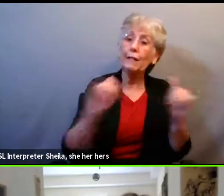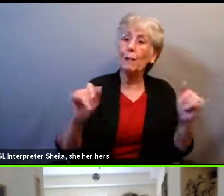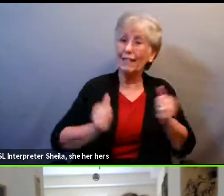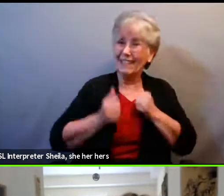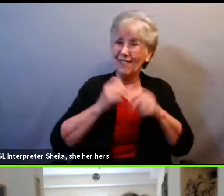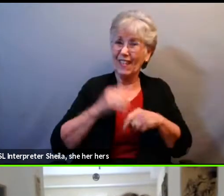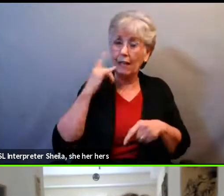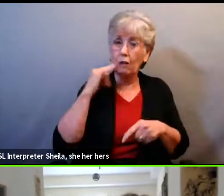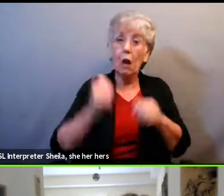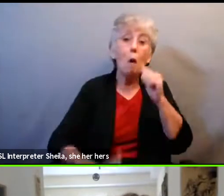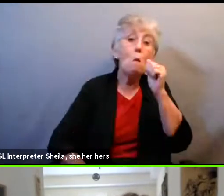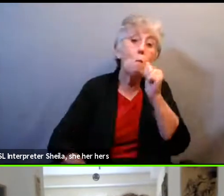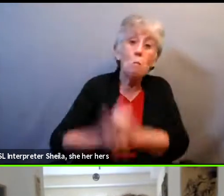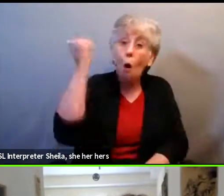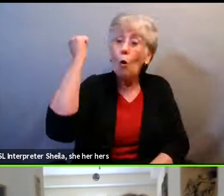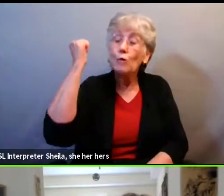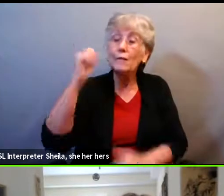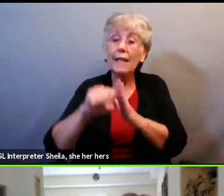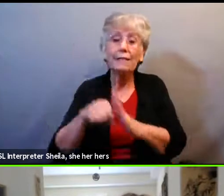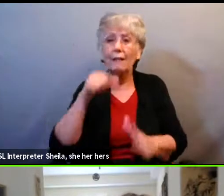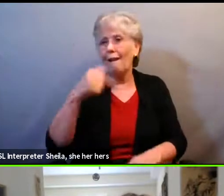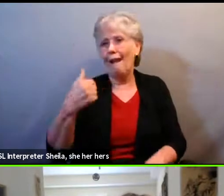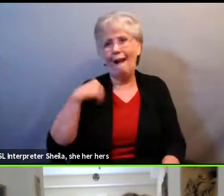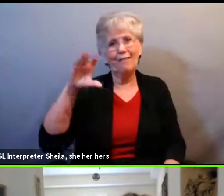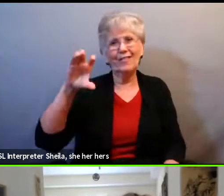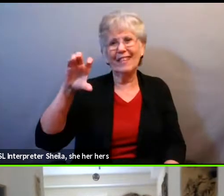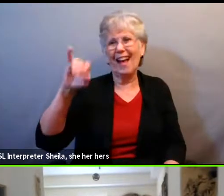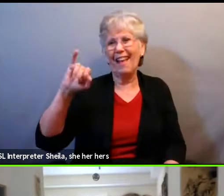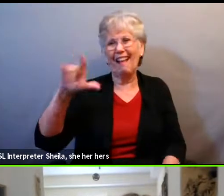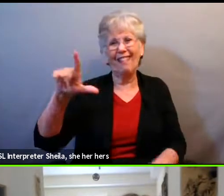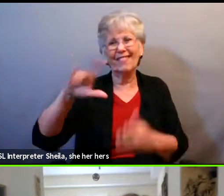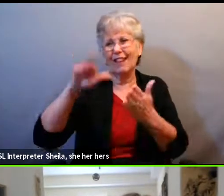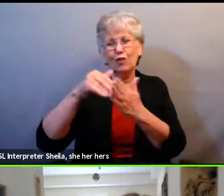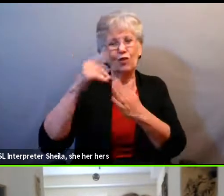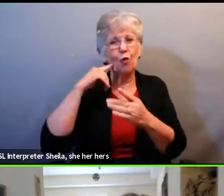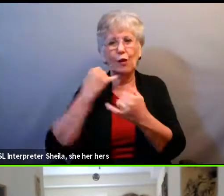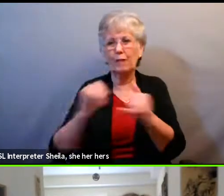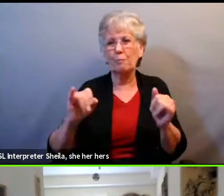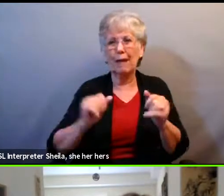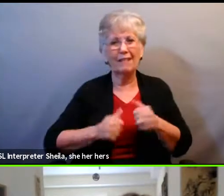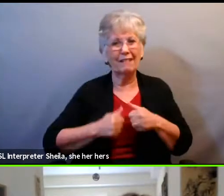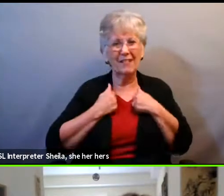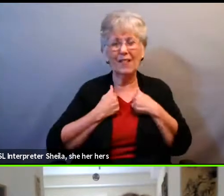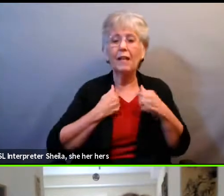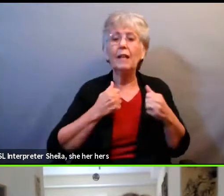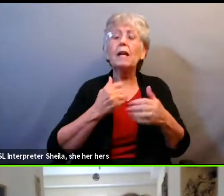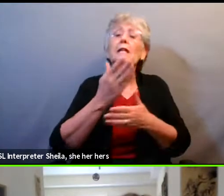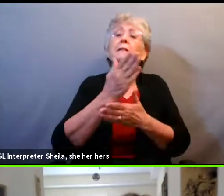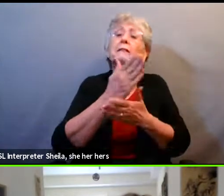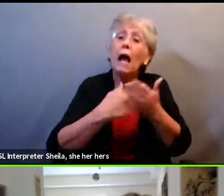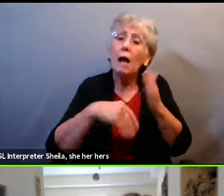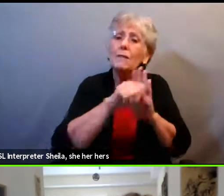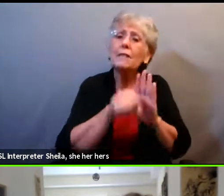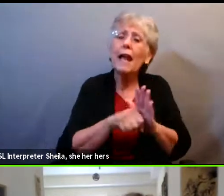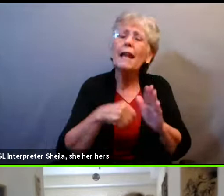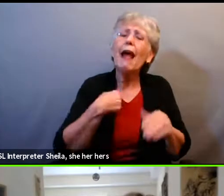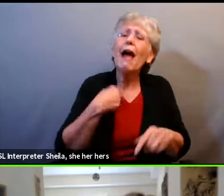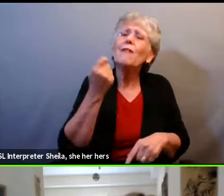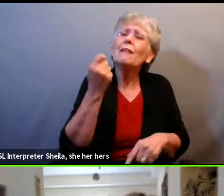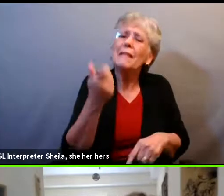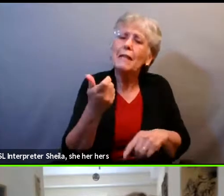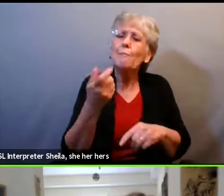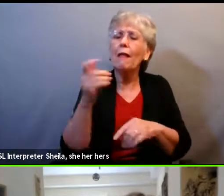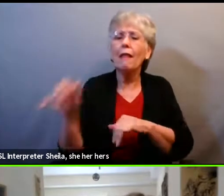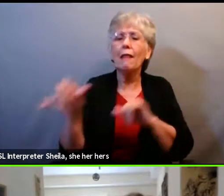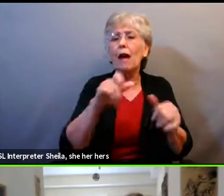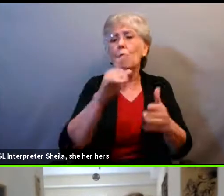had no CILs. There were like 2 or 3 other states that had some fashion of what we were doing in California at